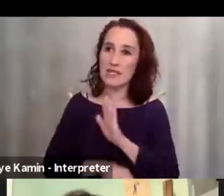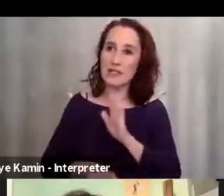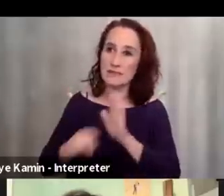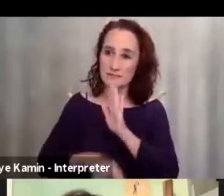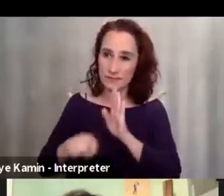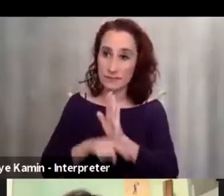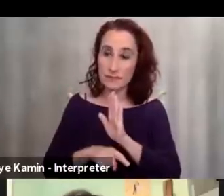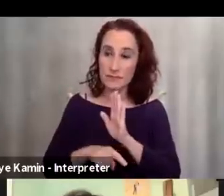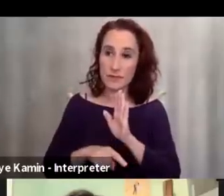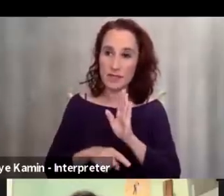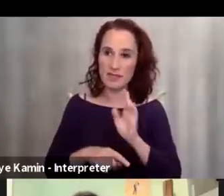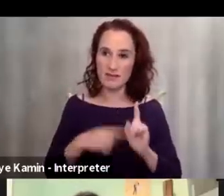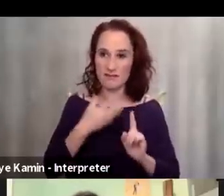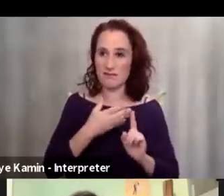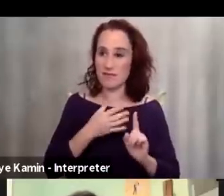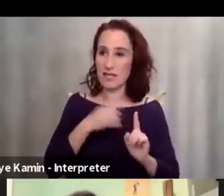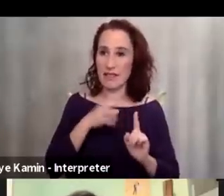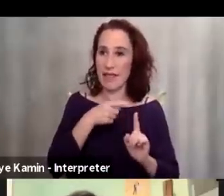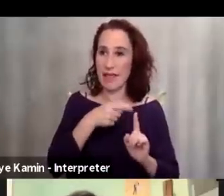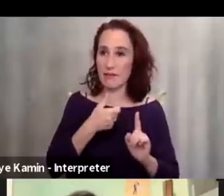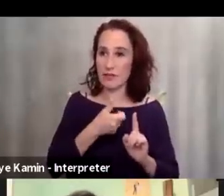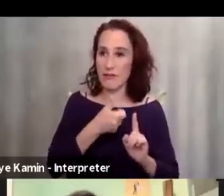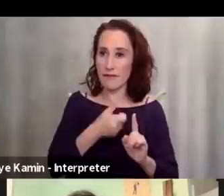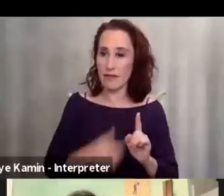about herself. And that was something that